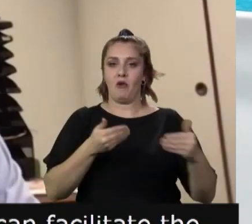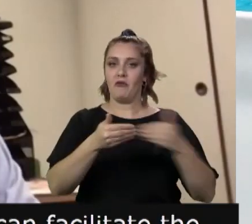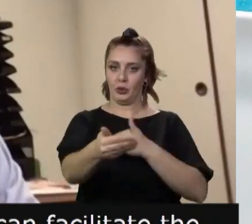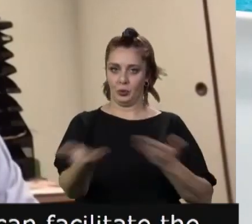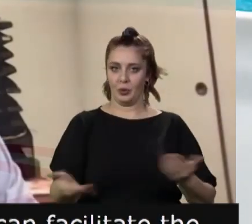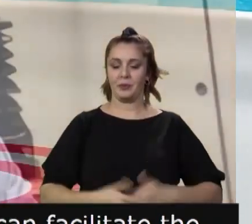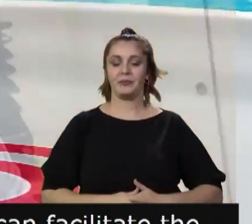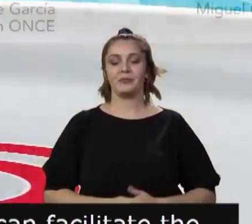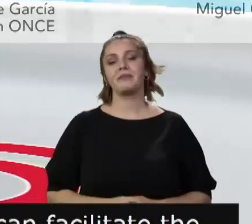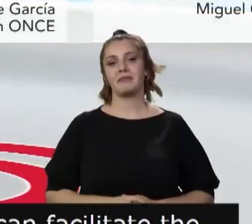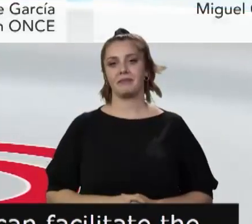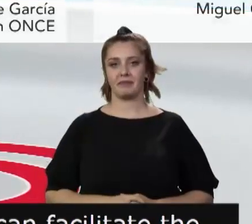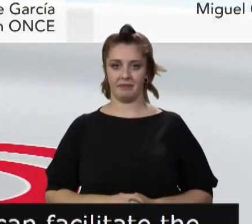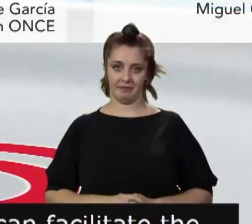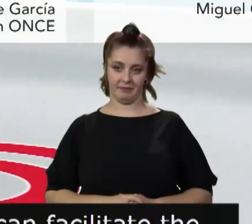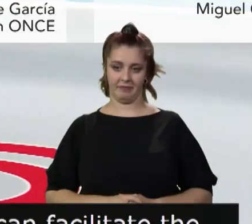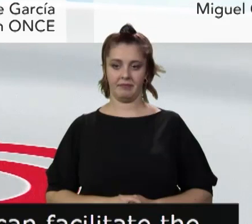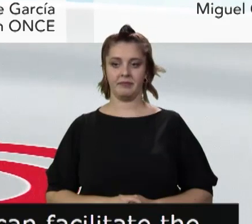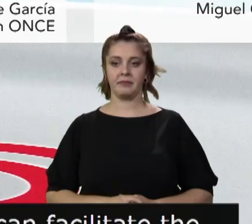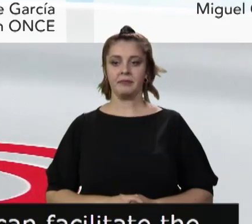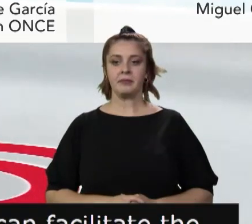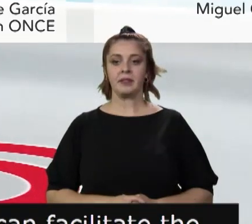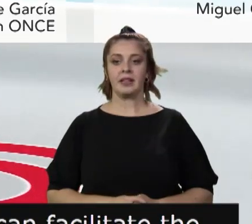of service supplying.